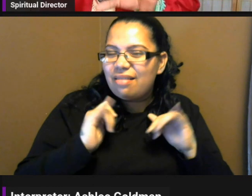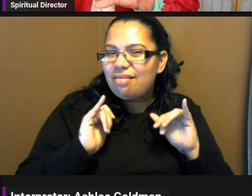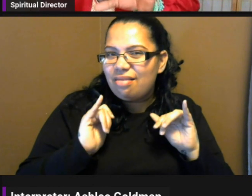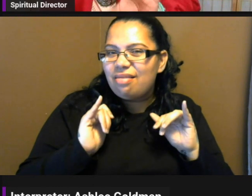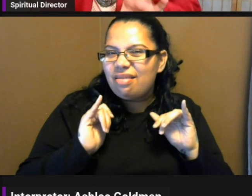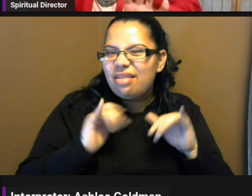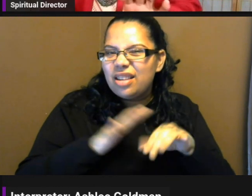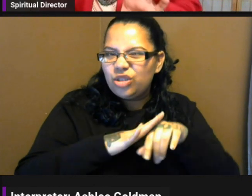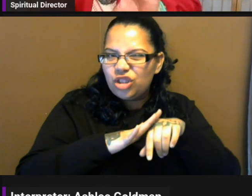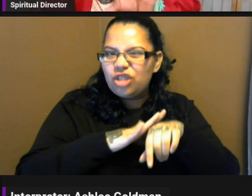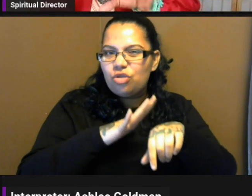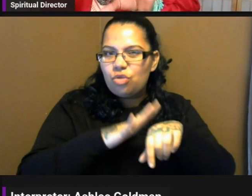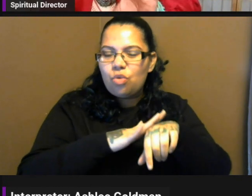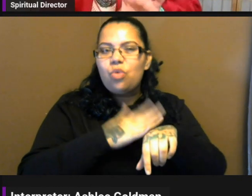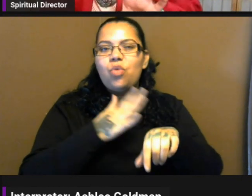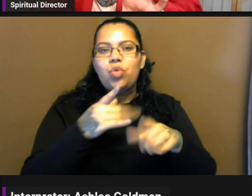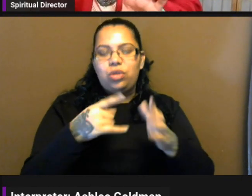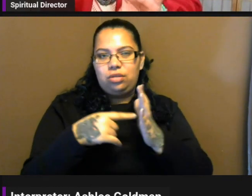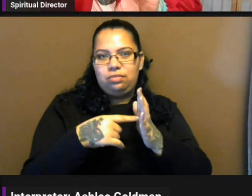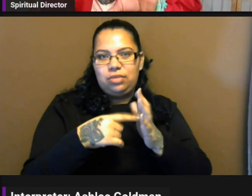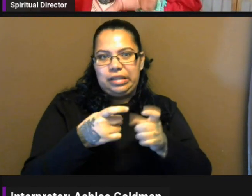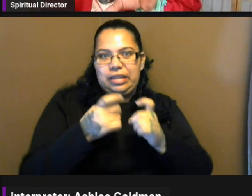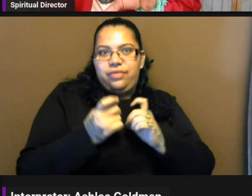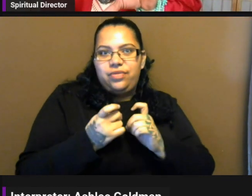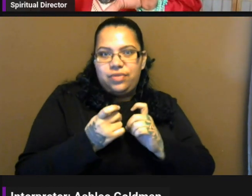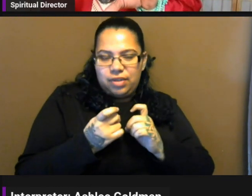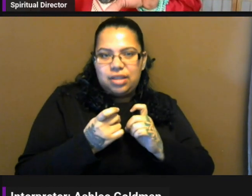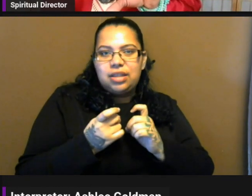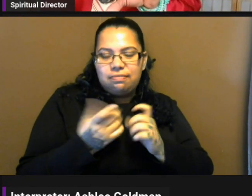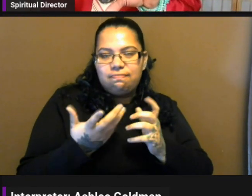gentleness gives us the space